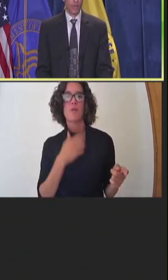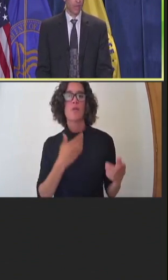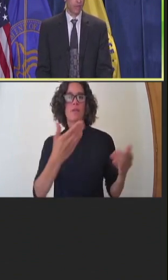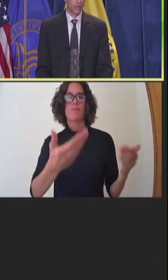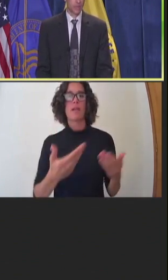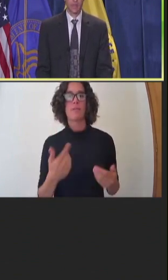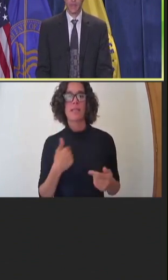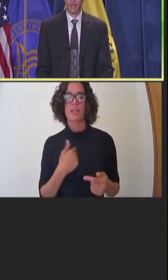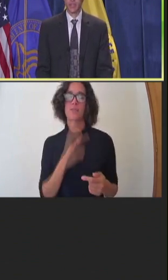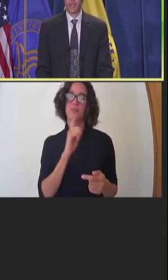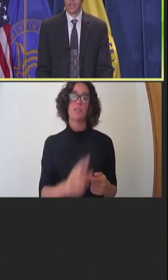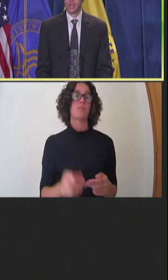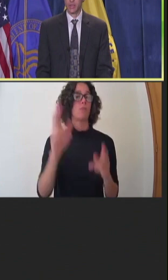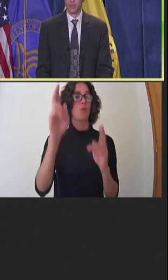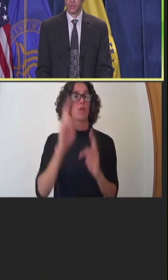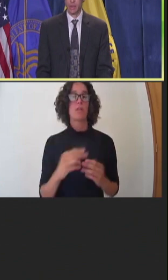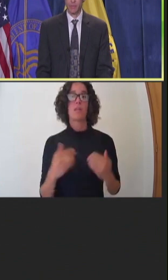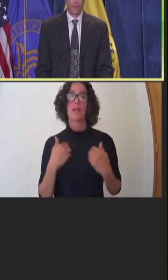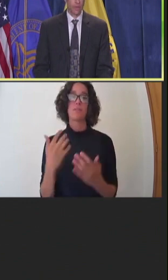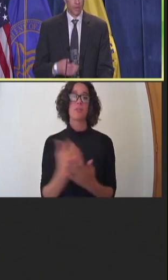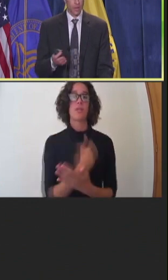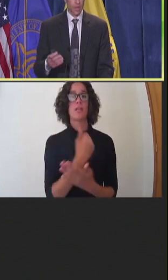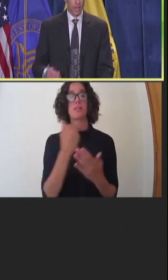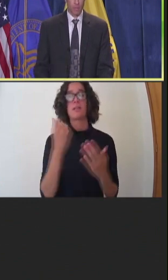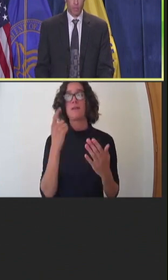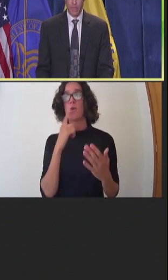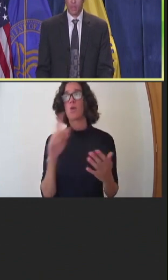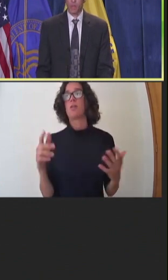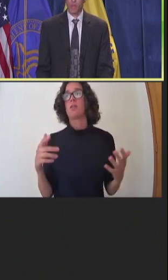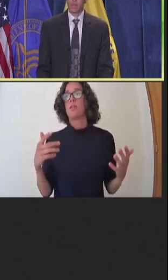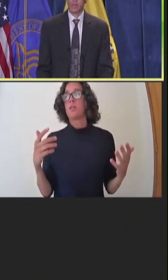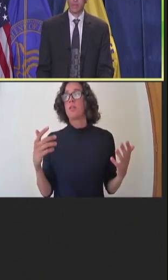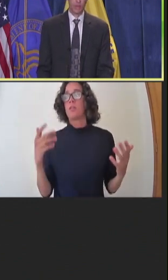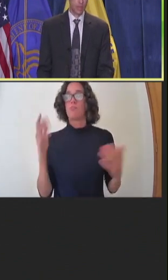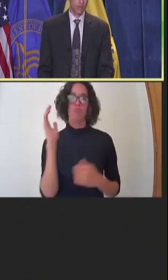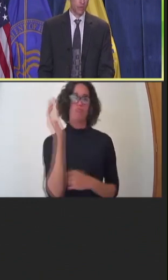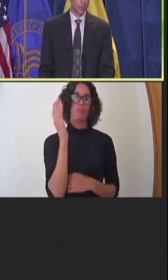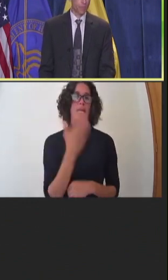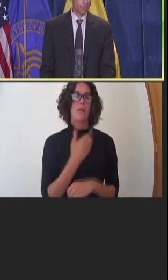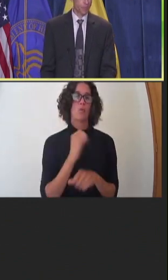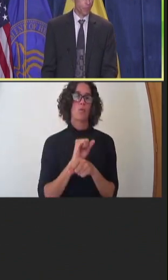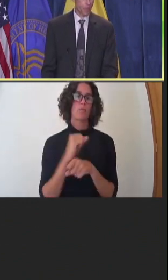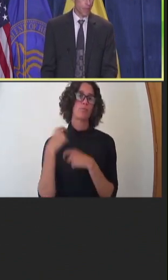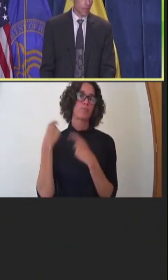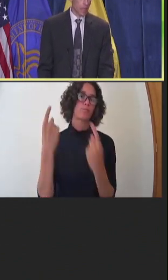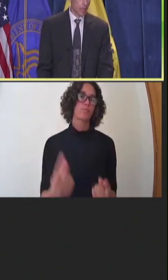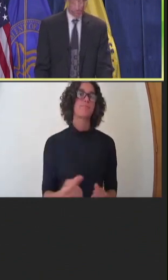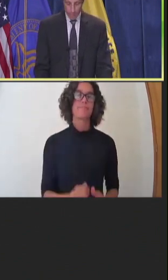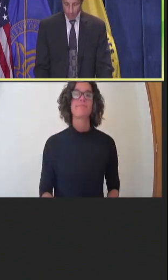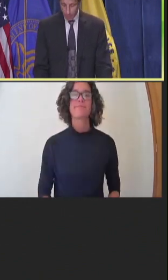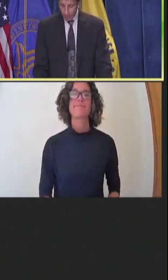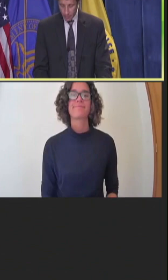very honored to have a chance to present our work at this group.